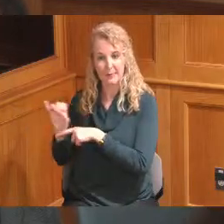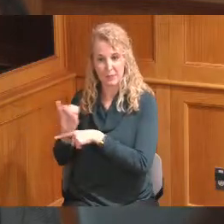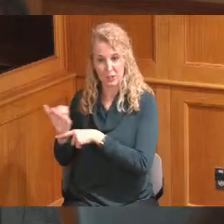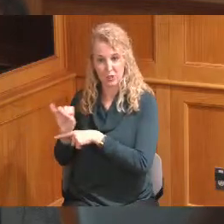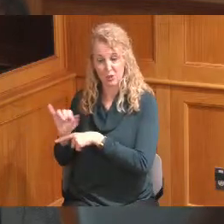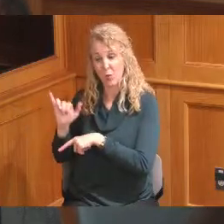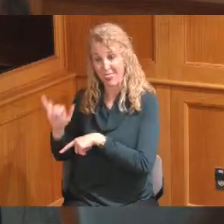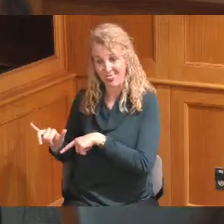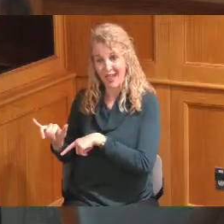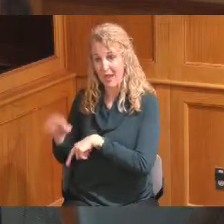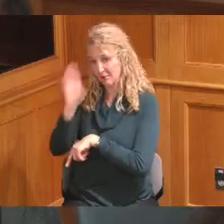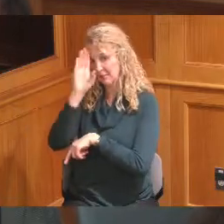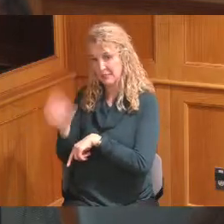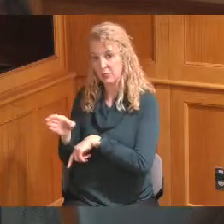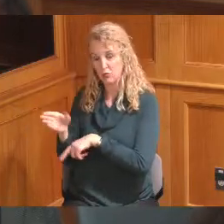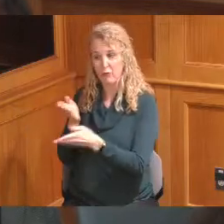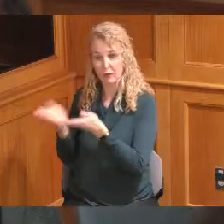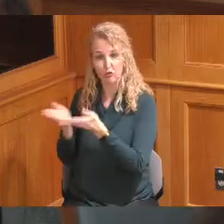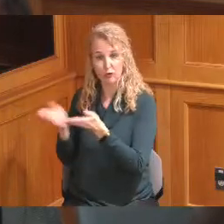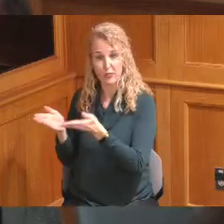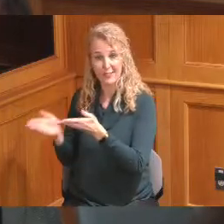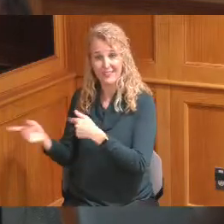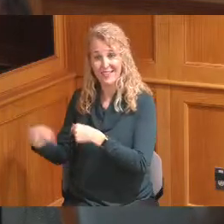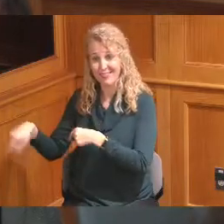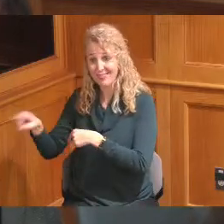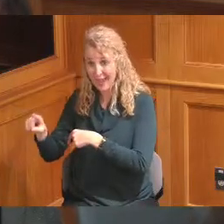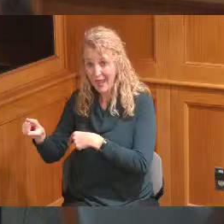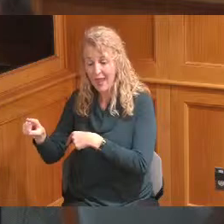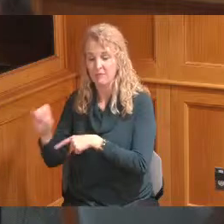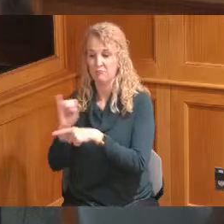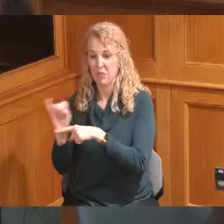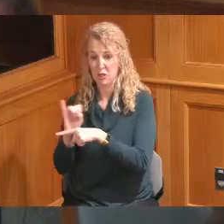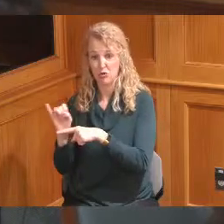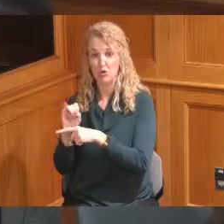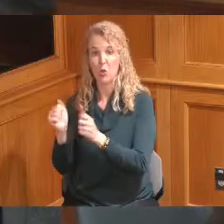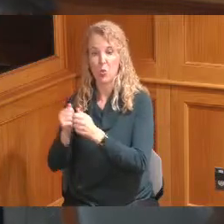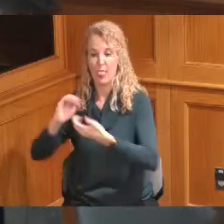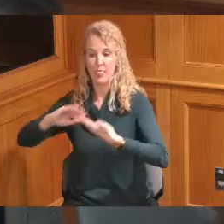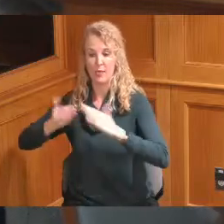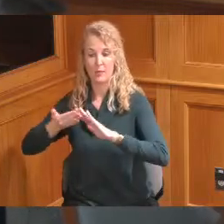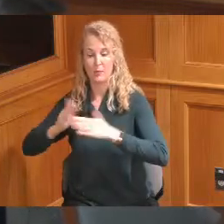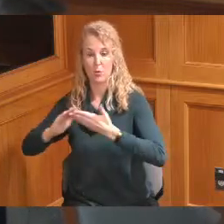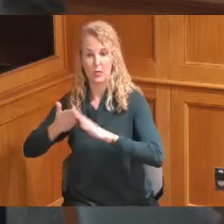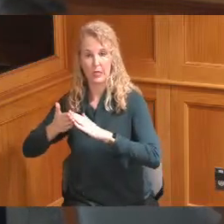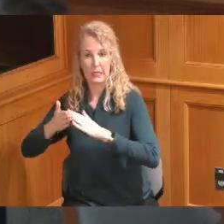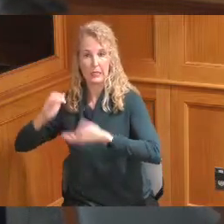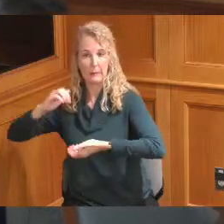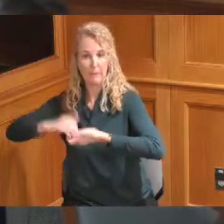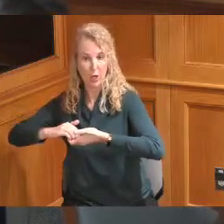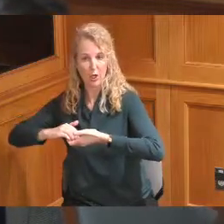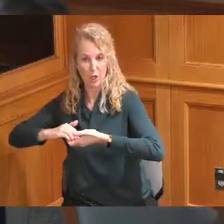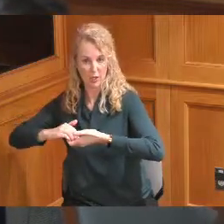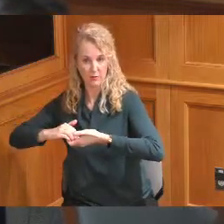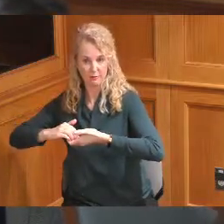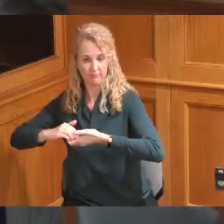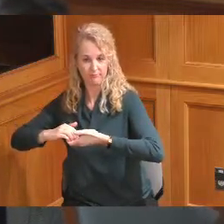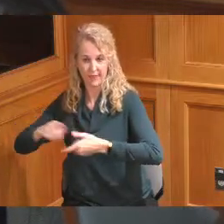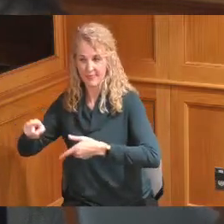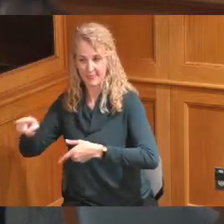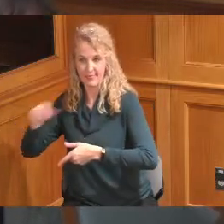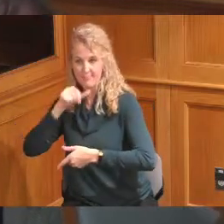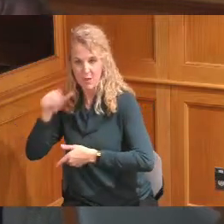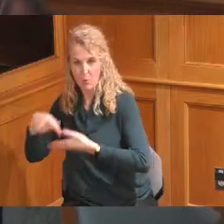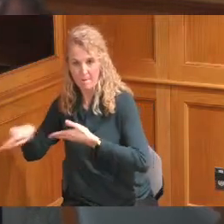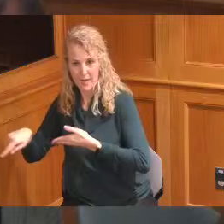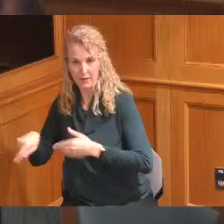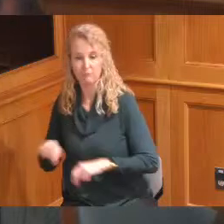that is subsidized by the grant. And then they are interned with a community partner, and the community partner does not pay for that.